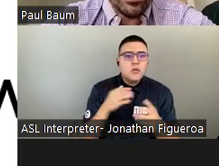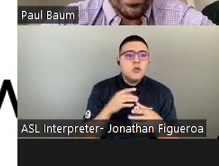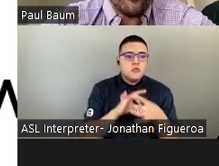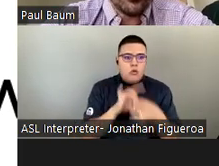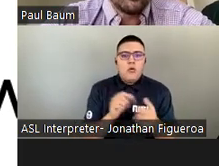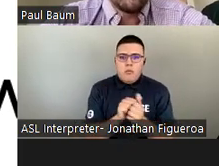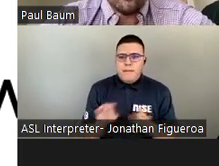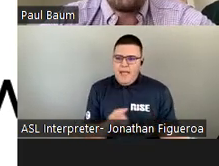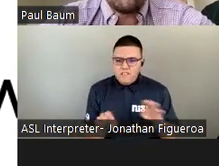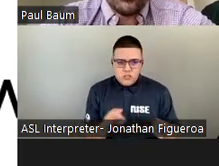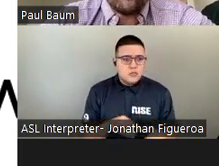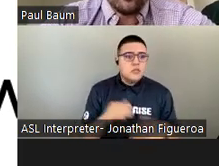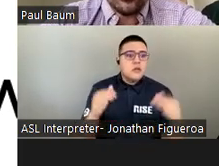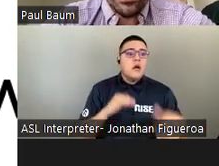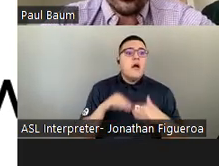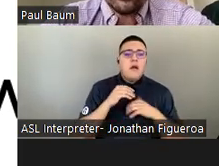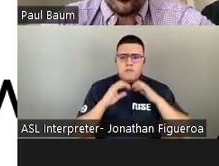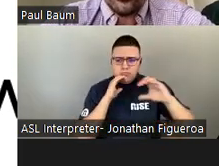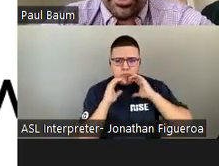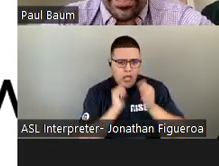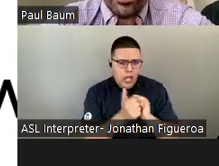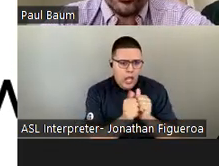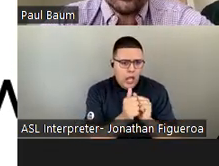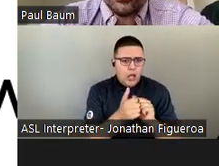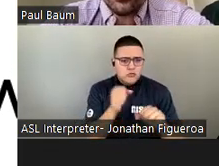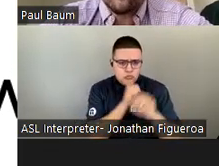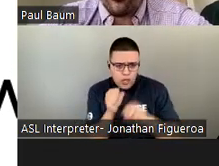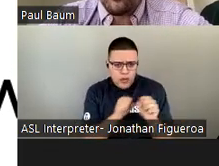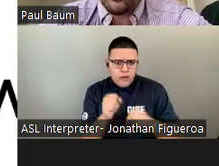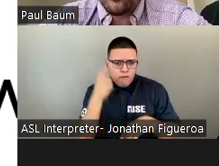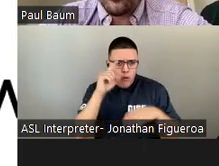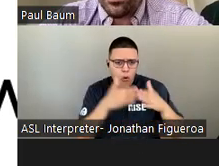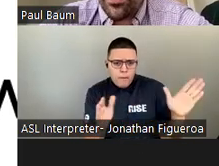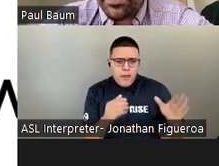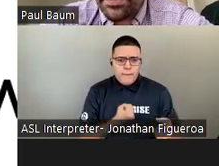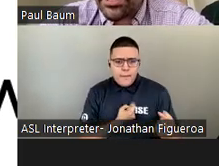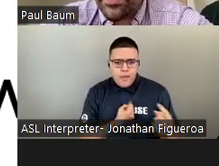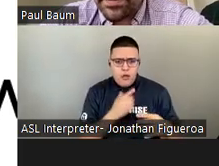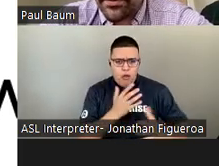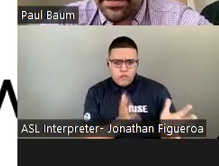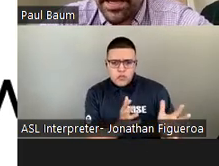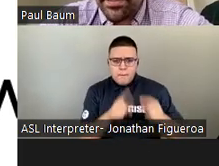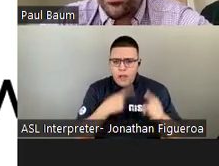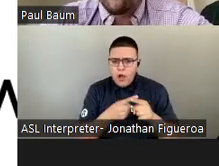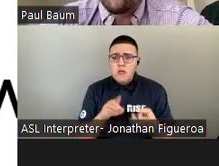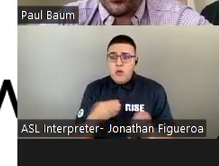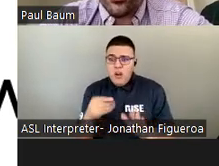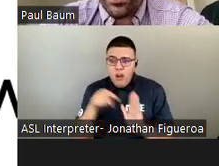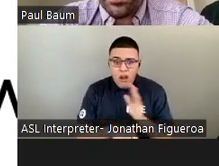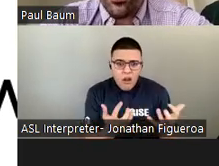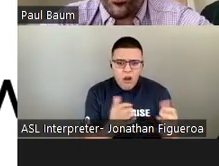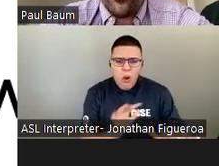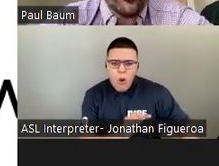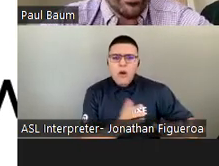suicidal behavior. Effective communication strategies, skills for open, empathetic conversations about suicide,